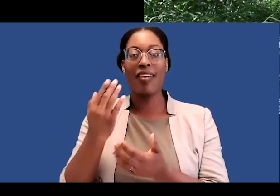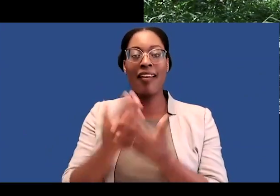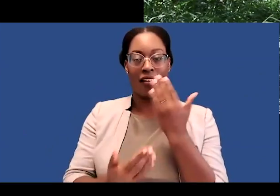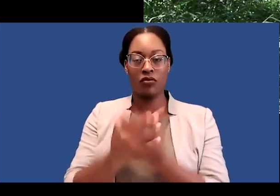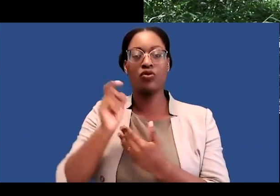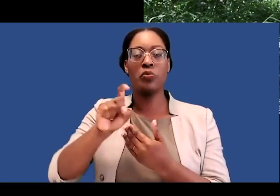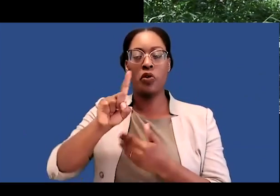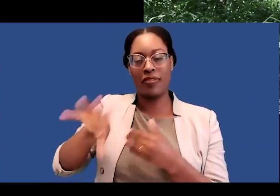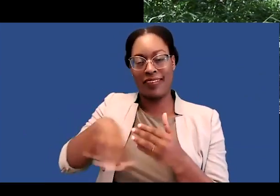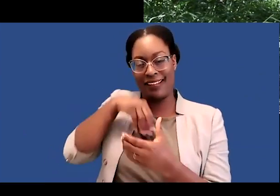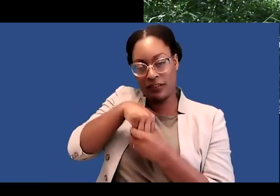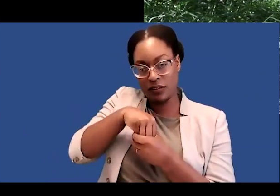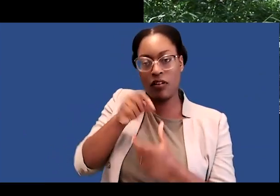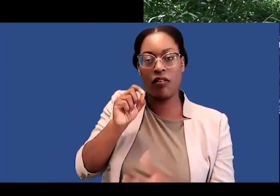foot.